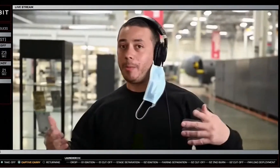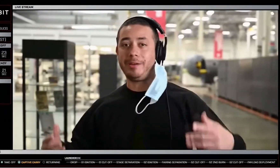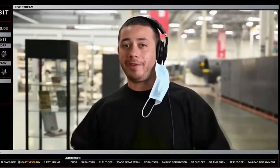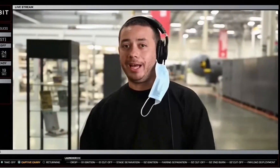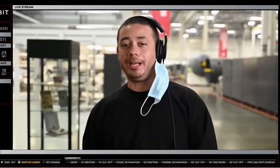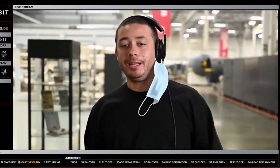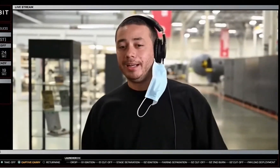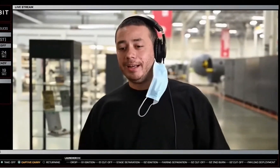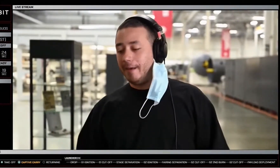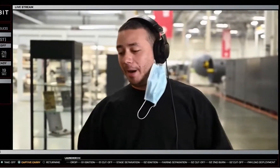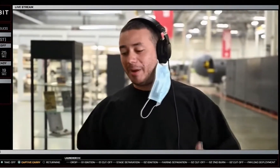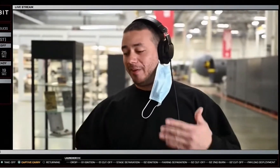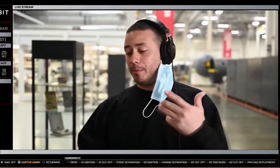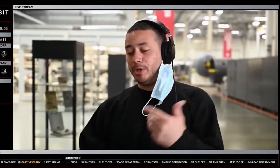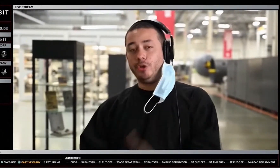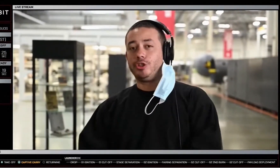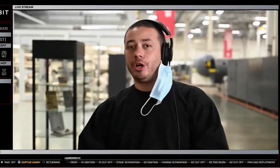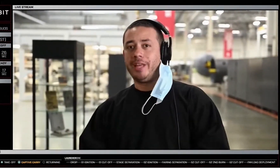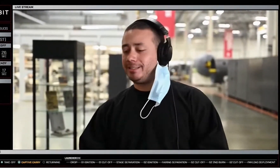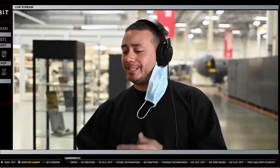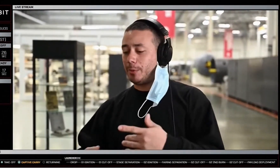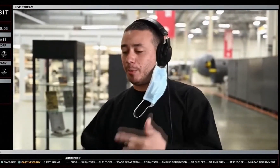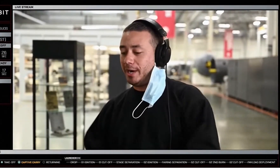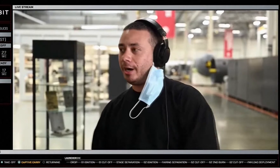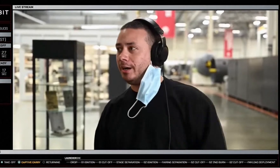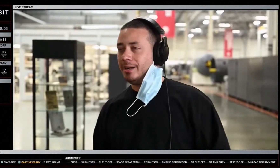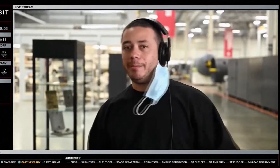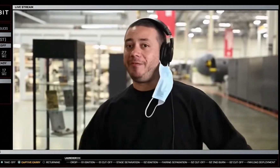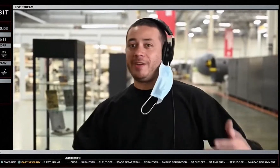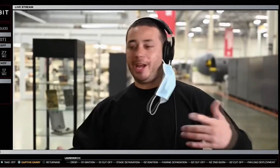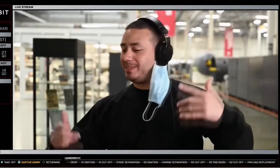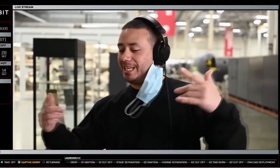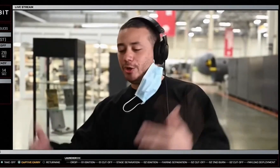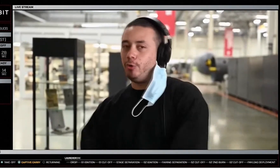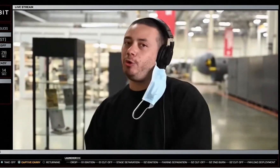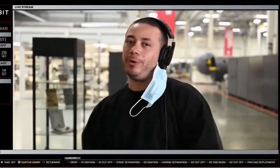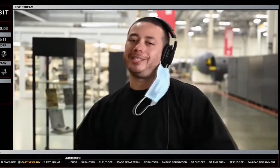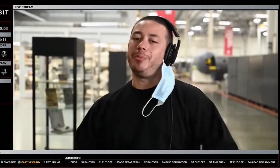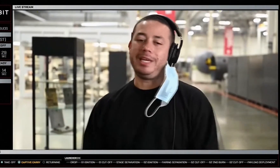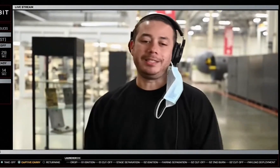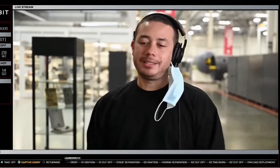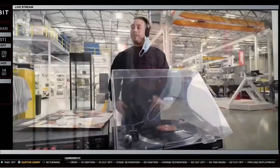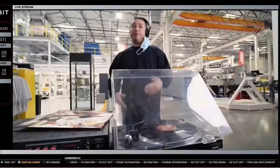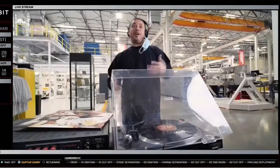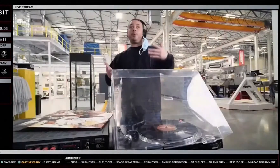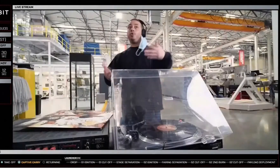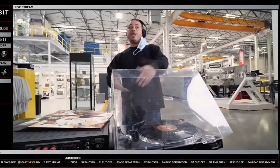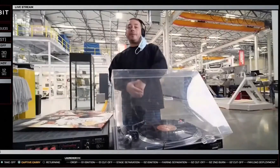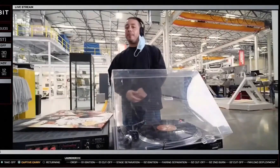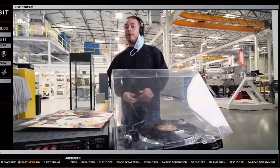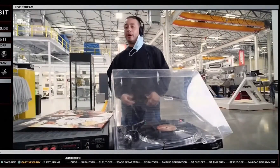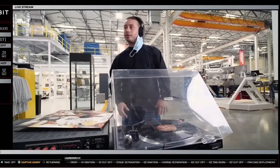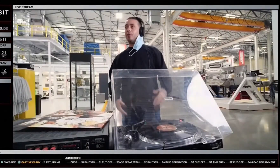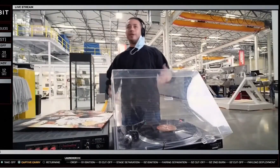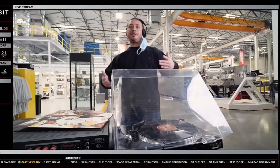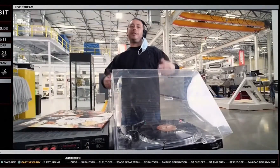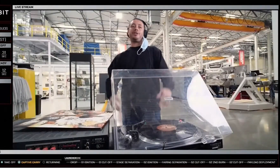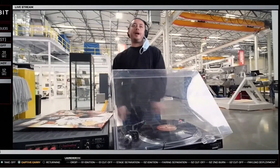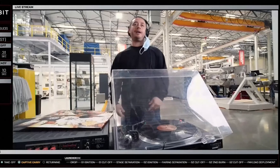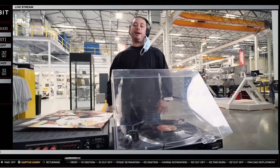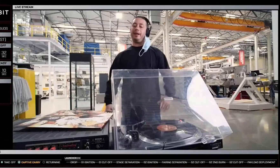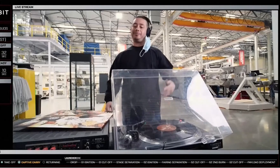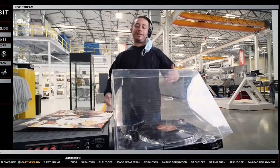Gangstar, I'm a big fan. My favorite producer, that's DJ Premier. My favorite MC, Guru, rest in peace. My favorite Wu-Tang member, also